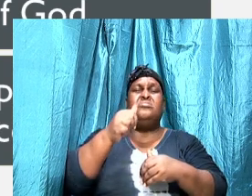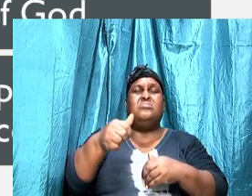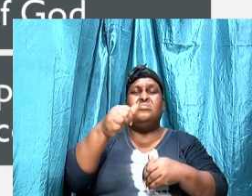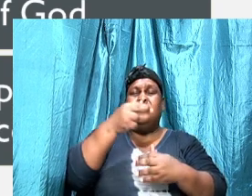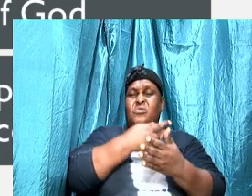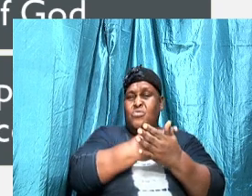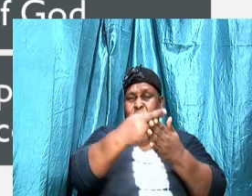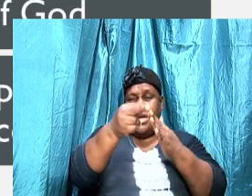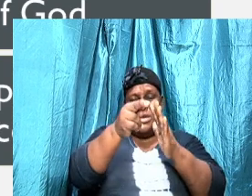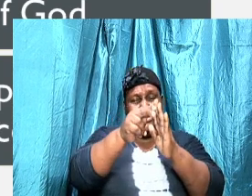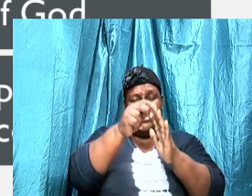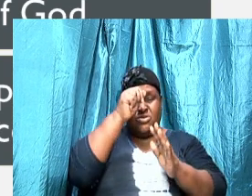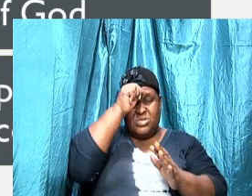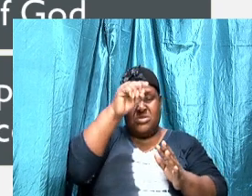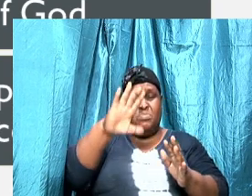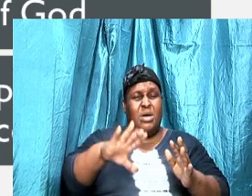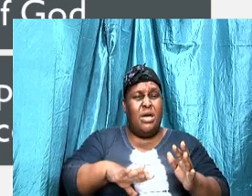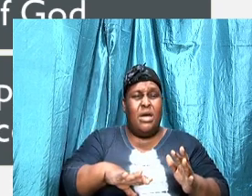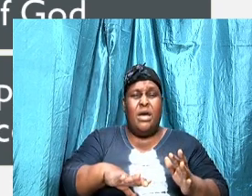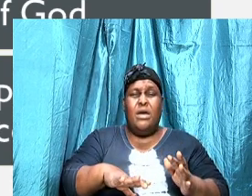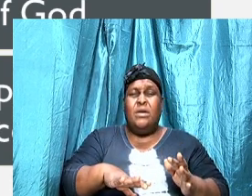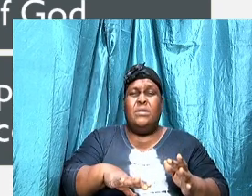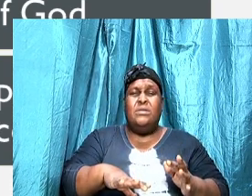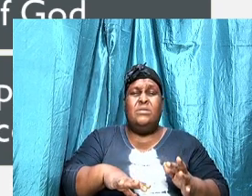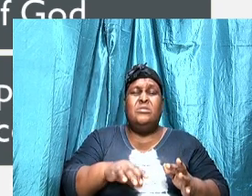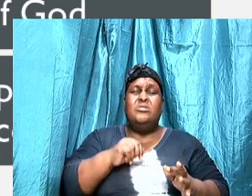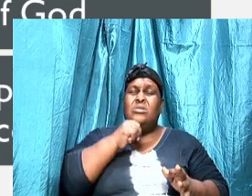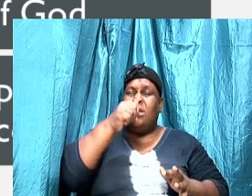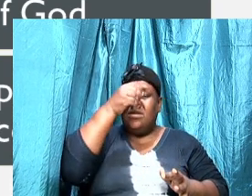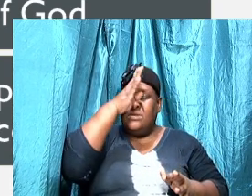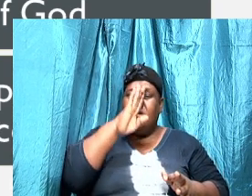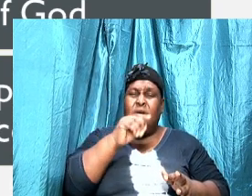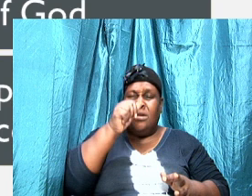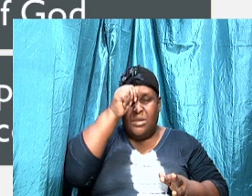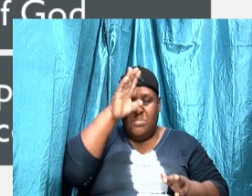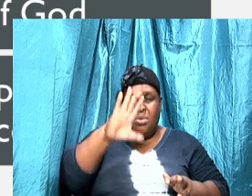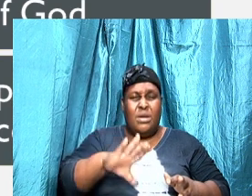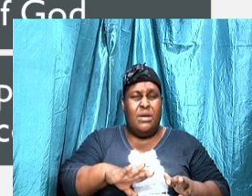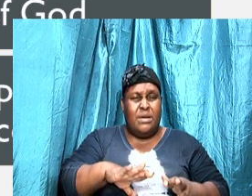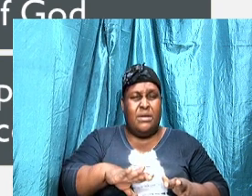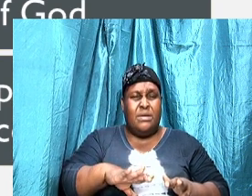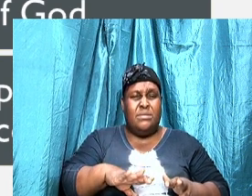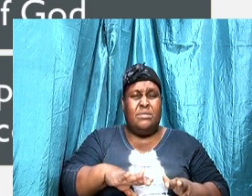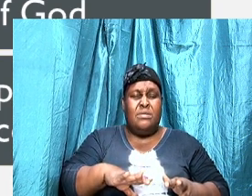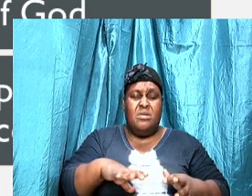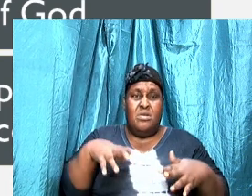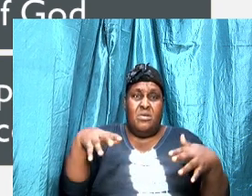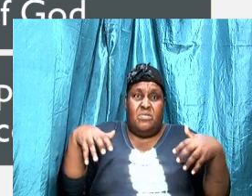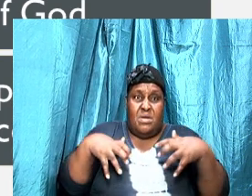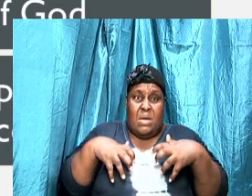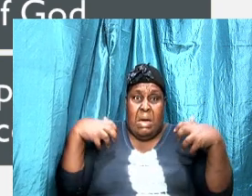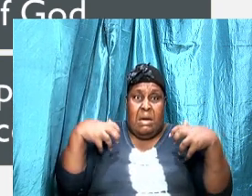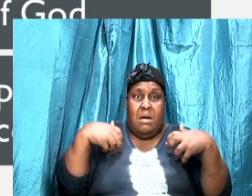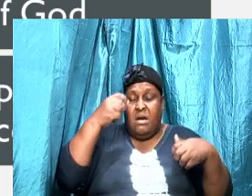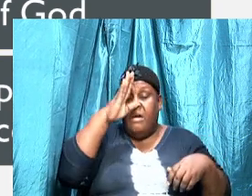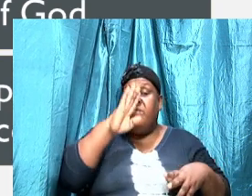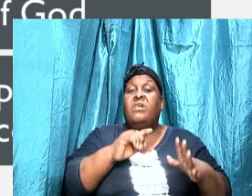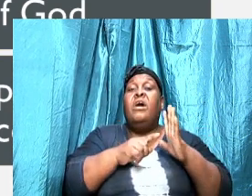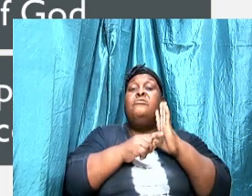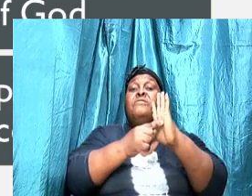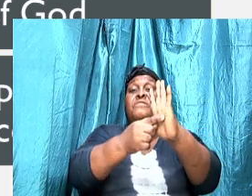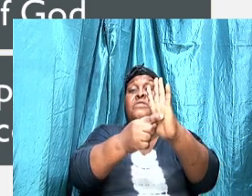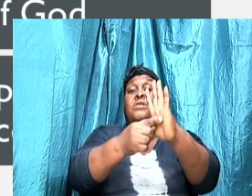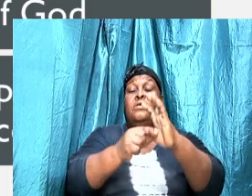scripture, you know, it is pointed, you know, it seems as if he is actually making reference to an actual set of people. Most of the